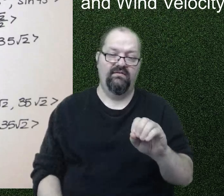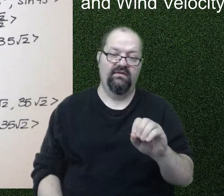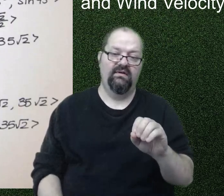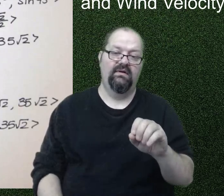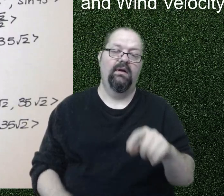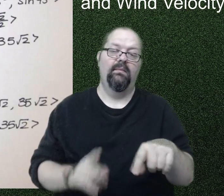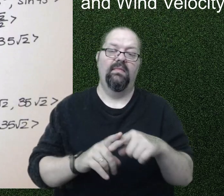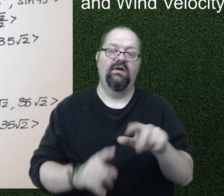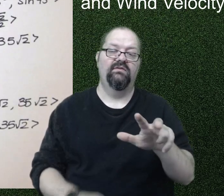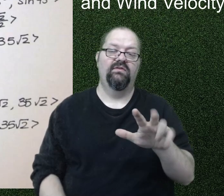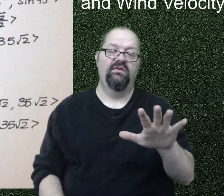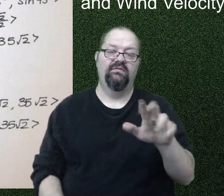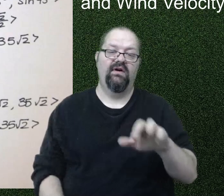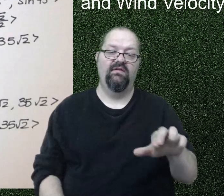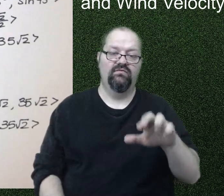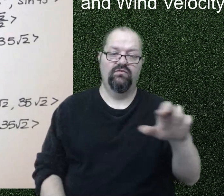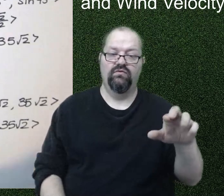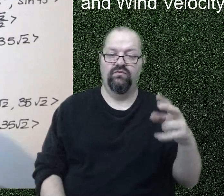root 2.